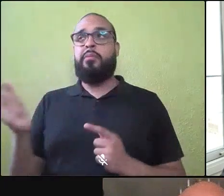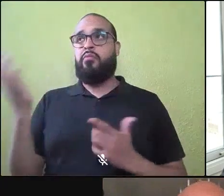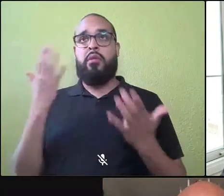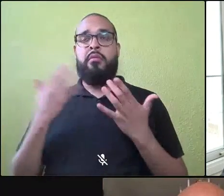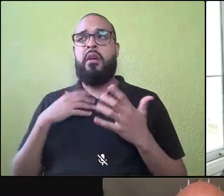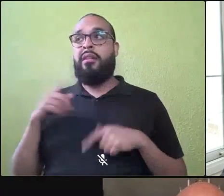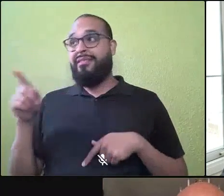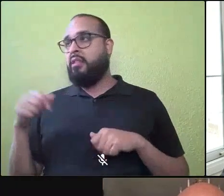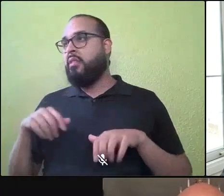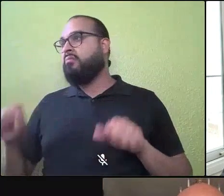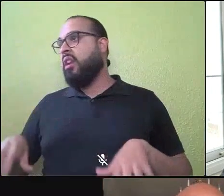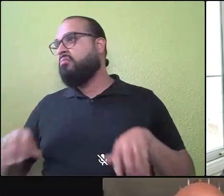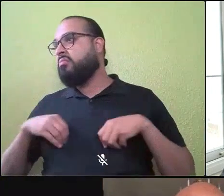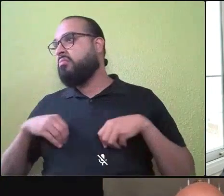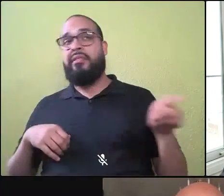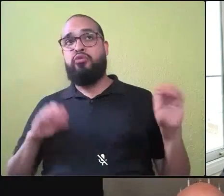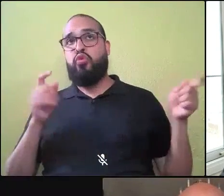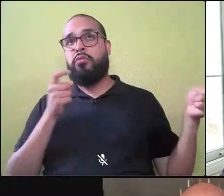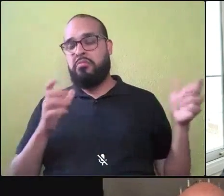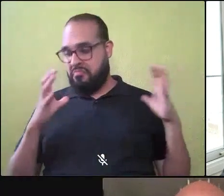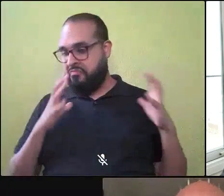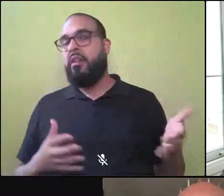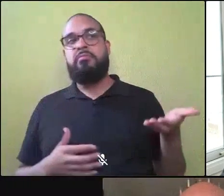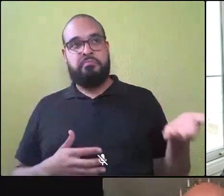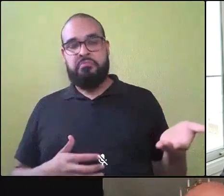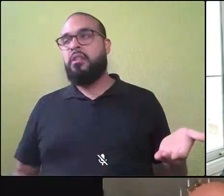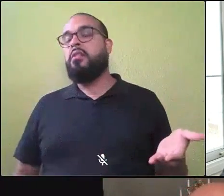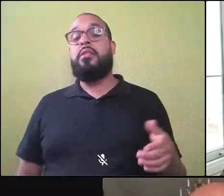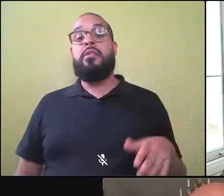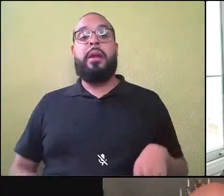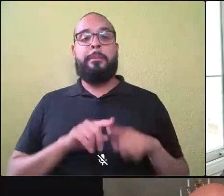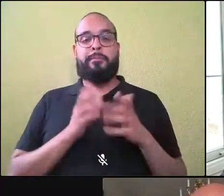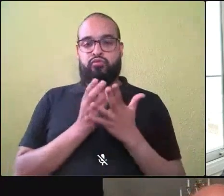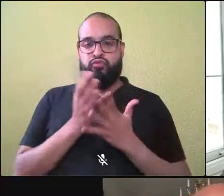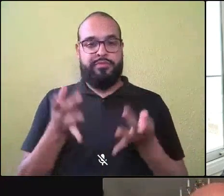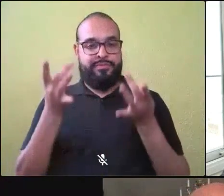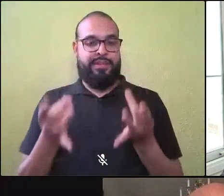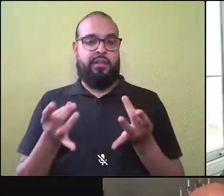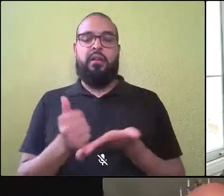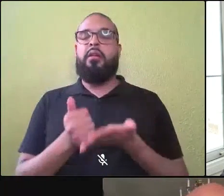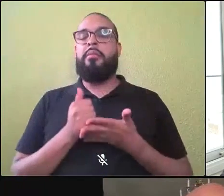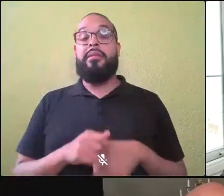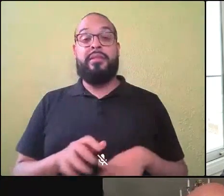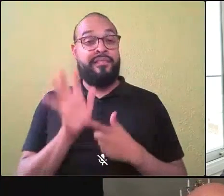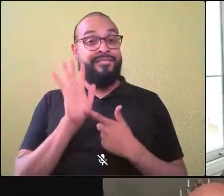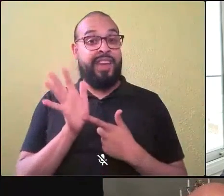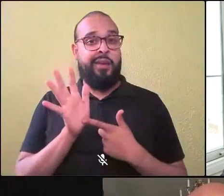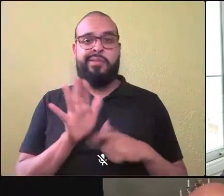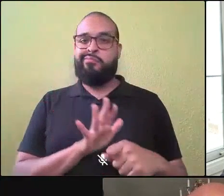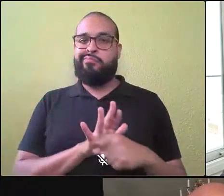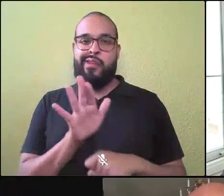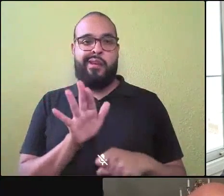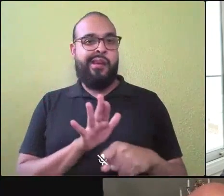a thankfulness practice, was really, really helpful. Because if I just had 5 minutes, I was like, I got 5 minutes to relax. Let me